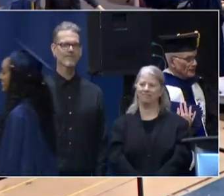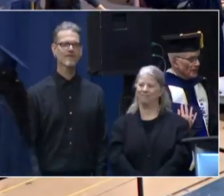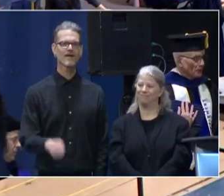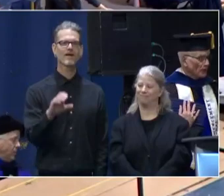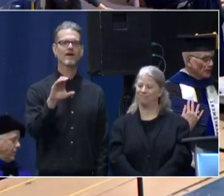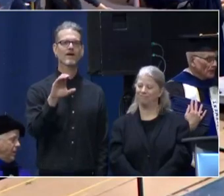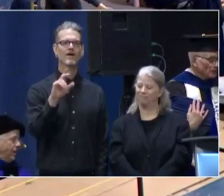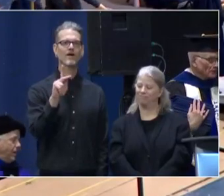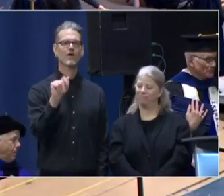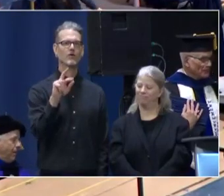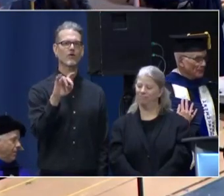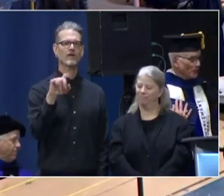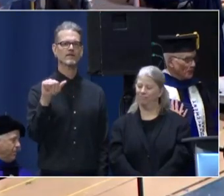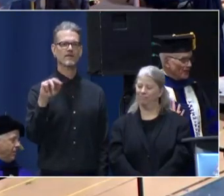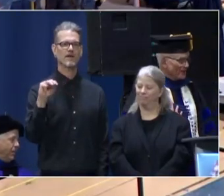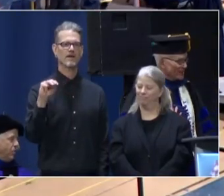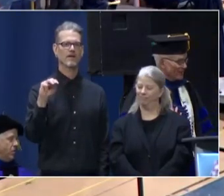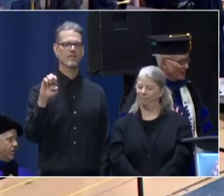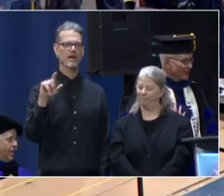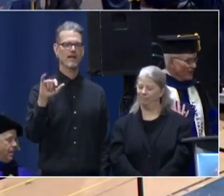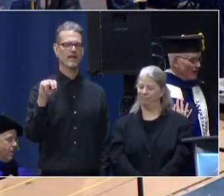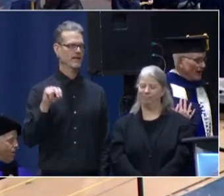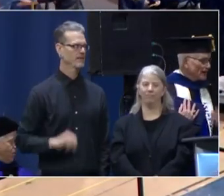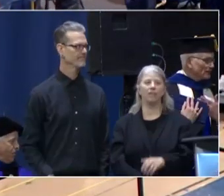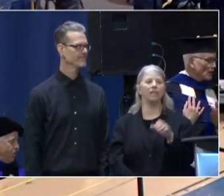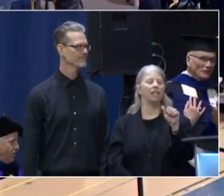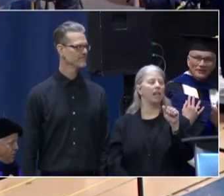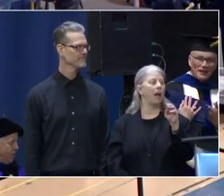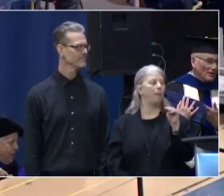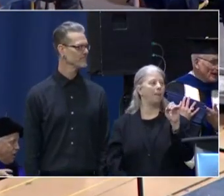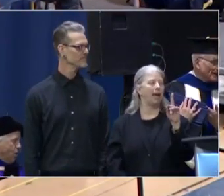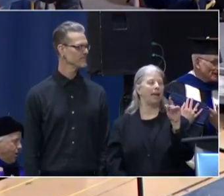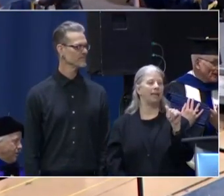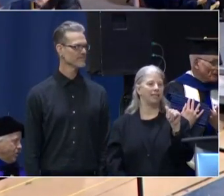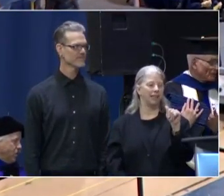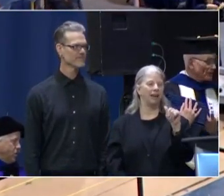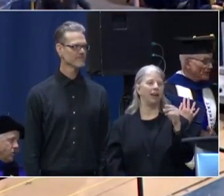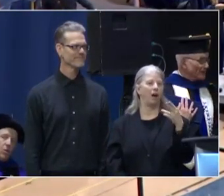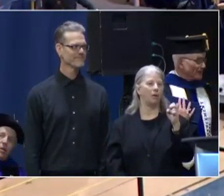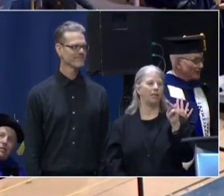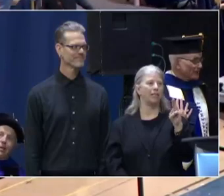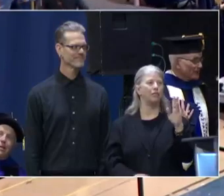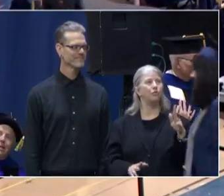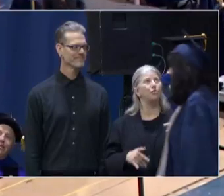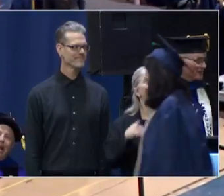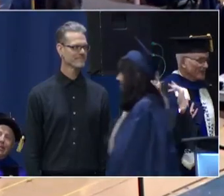Carissa Maline. Amanda Hollabar, summa cum laude.